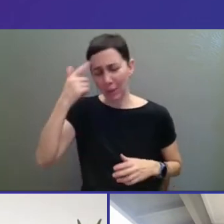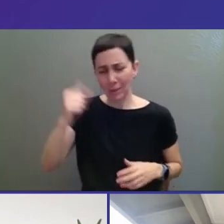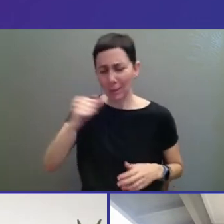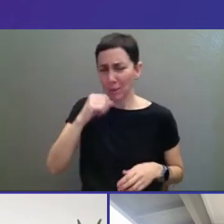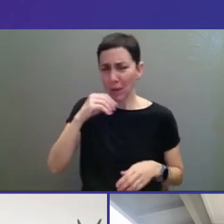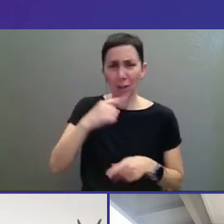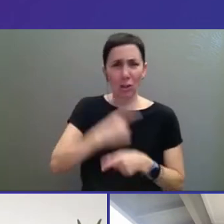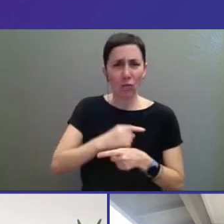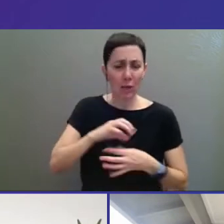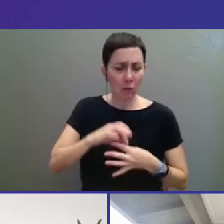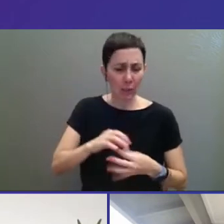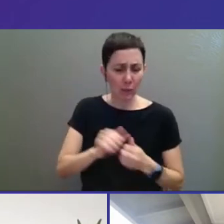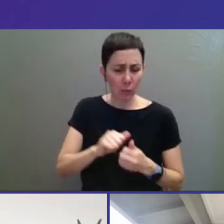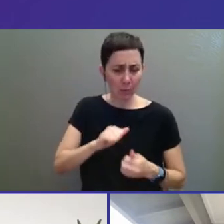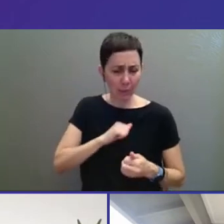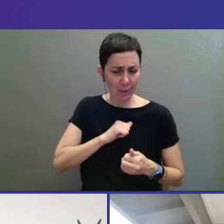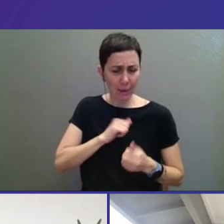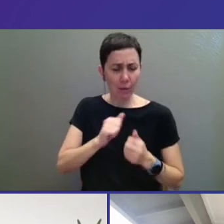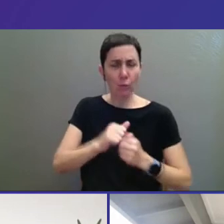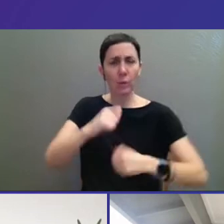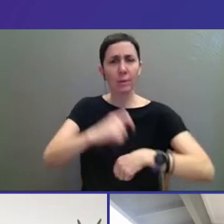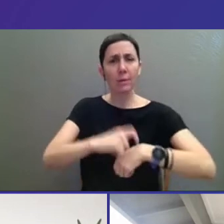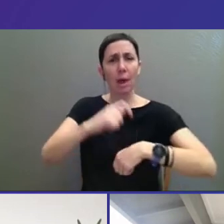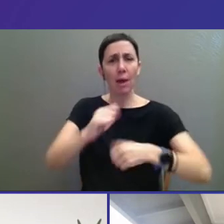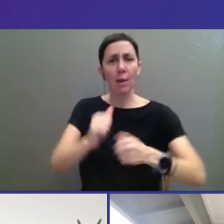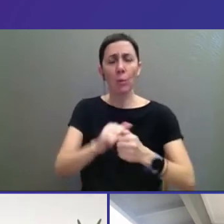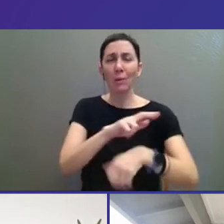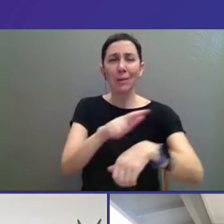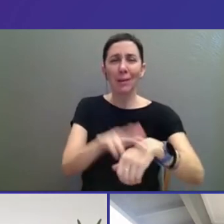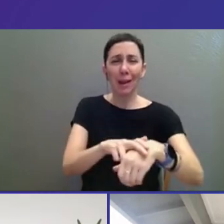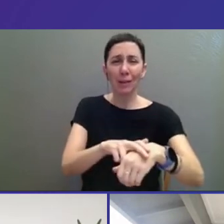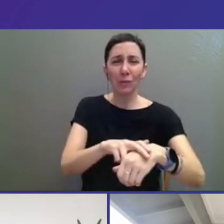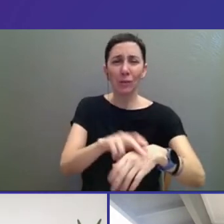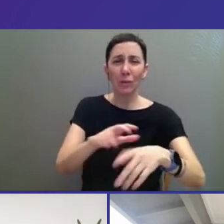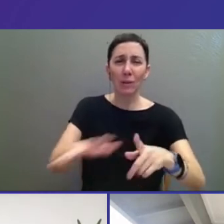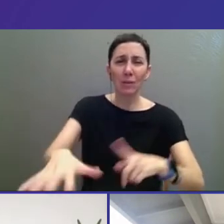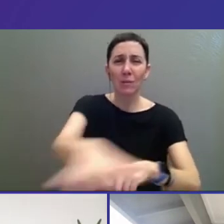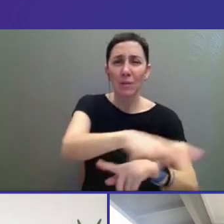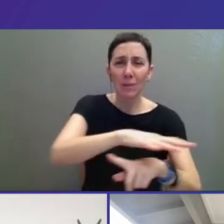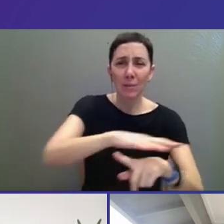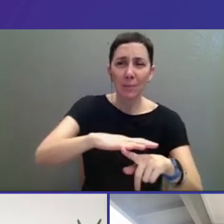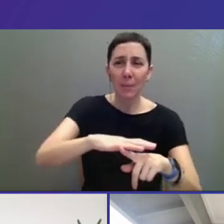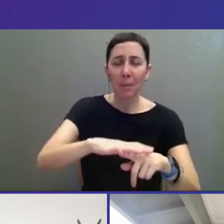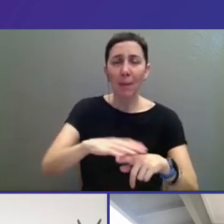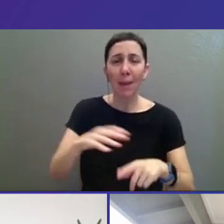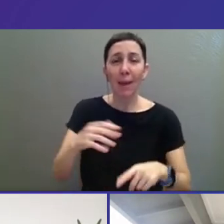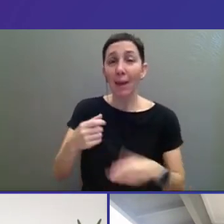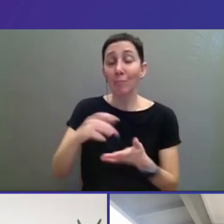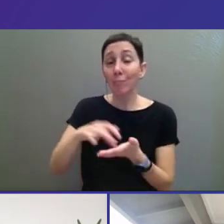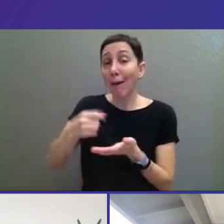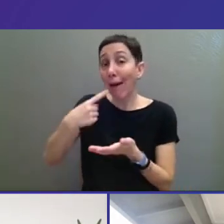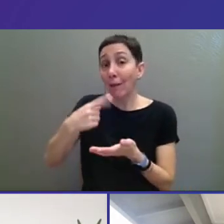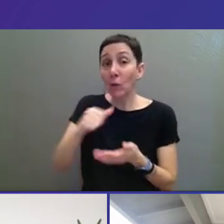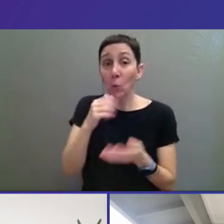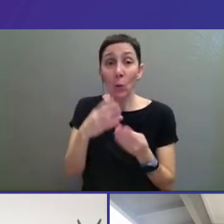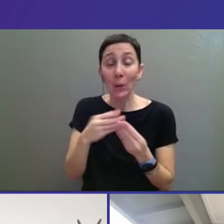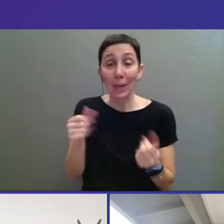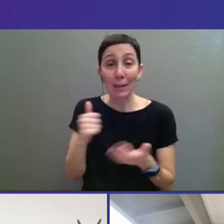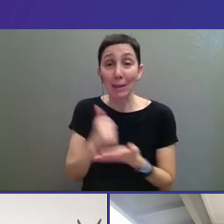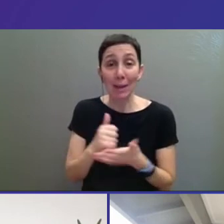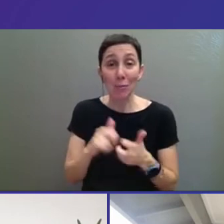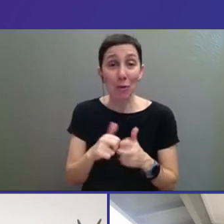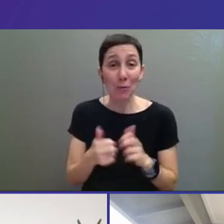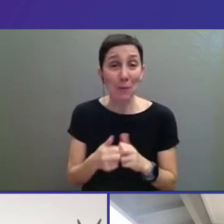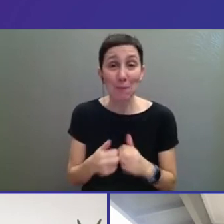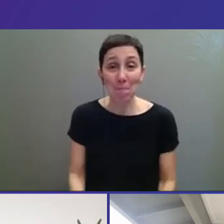timing, with my natural environment. What is it? And that Advil is not going to fix that.